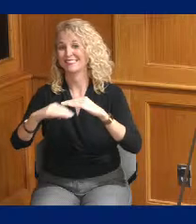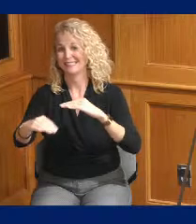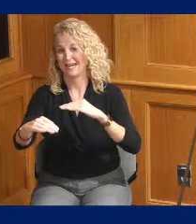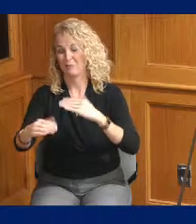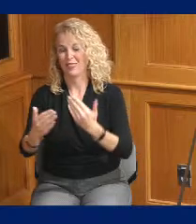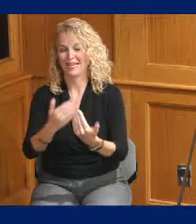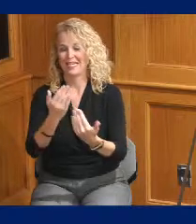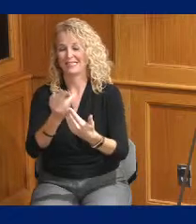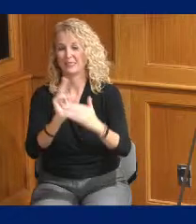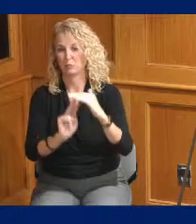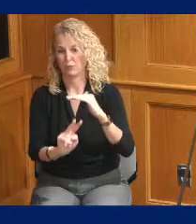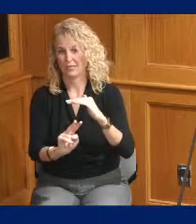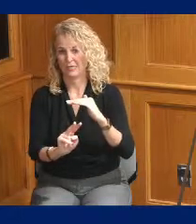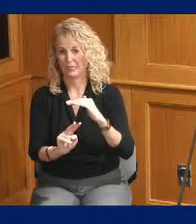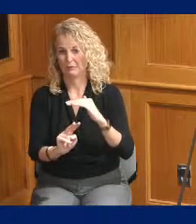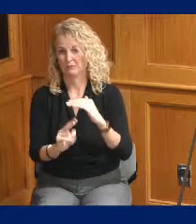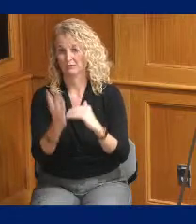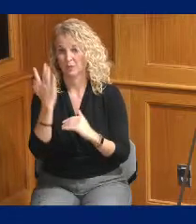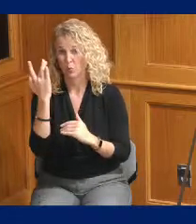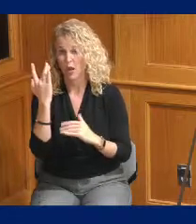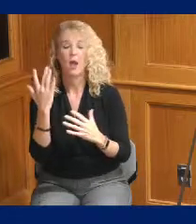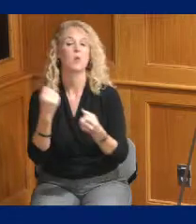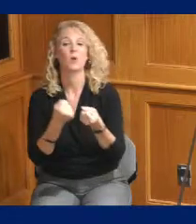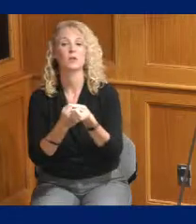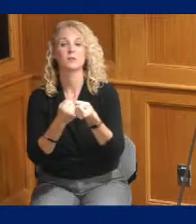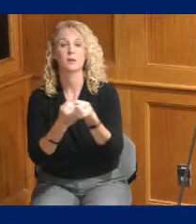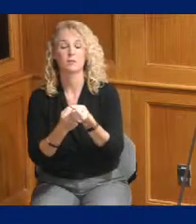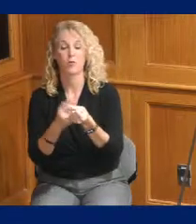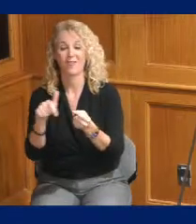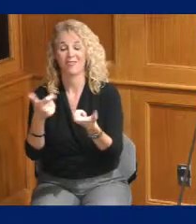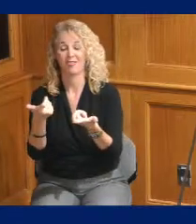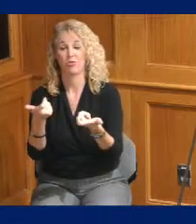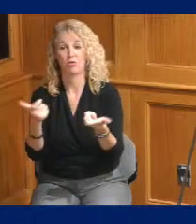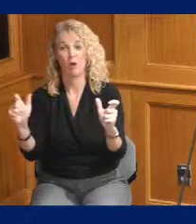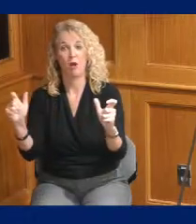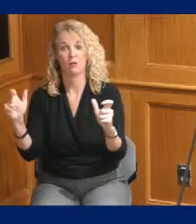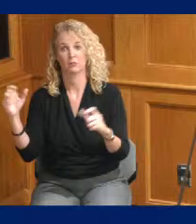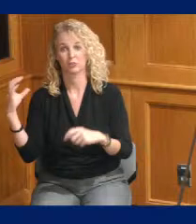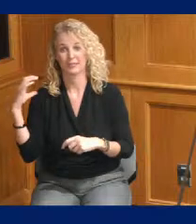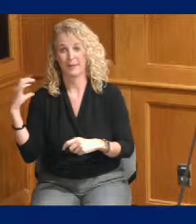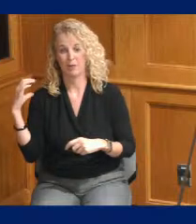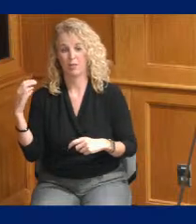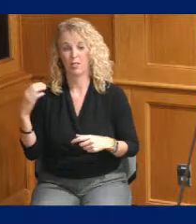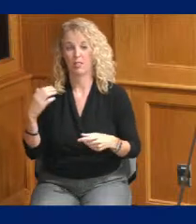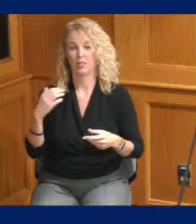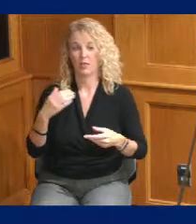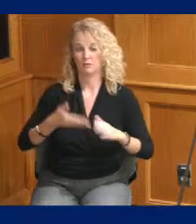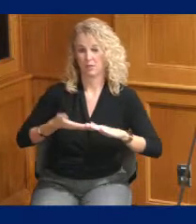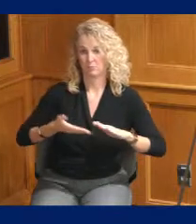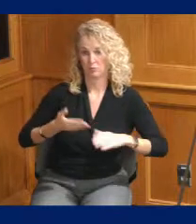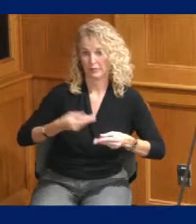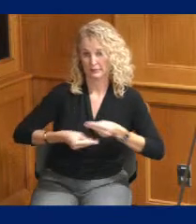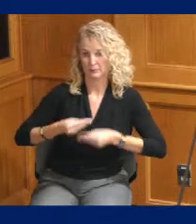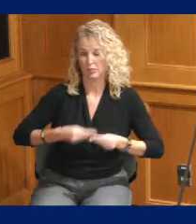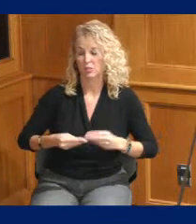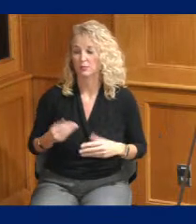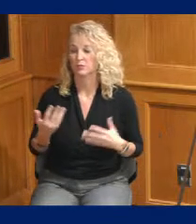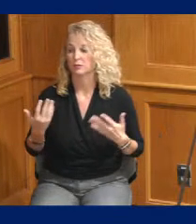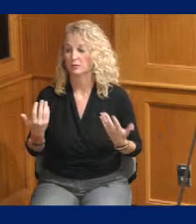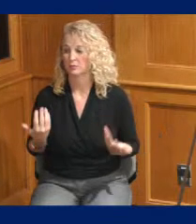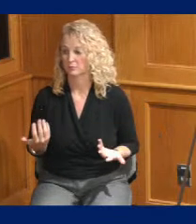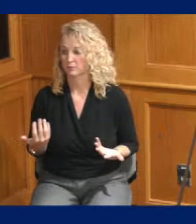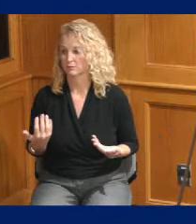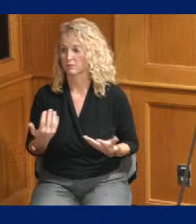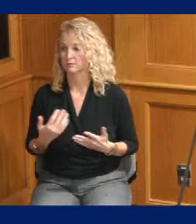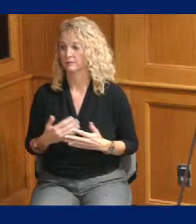predictability, all in an effort to support the large capital and operating budgets. So when